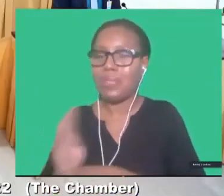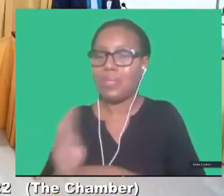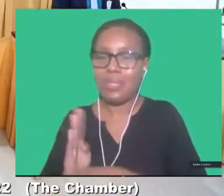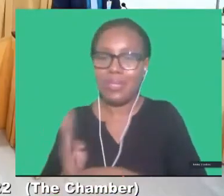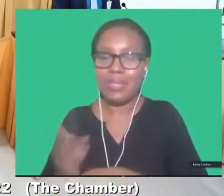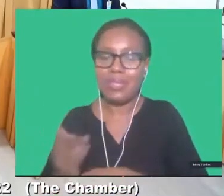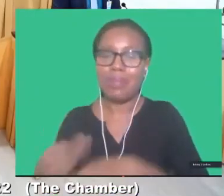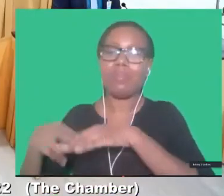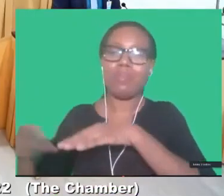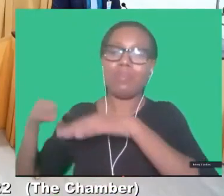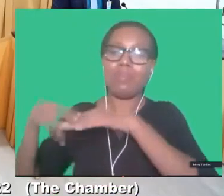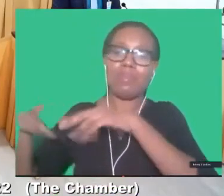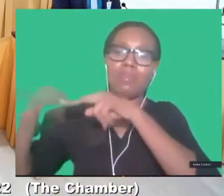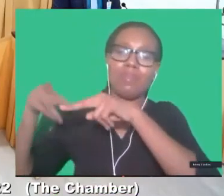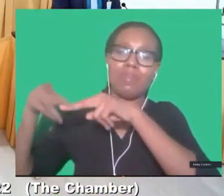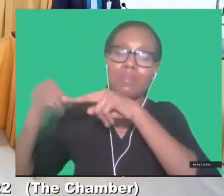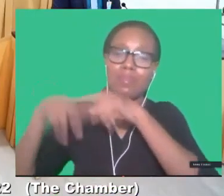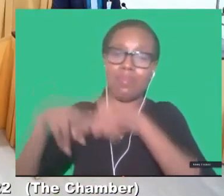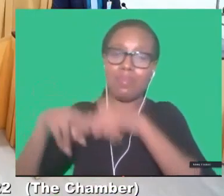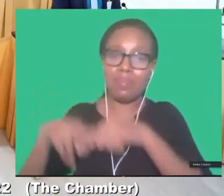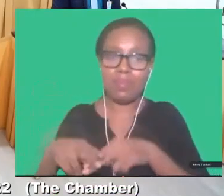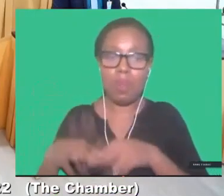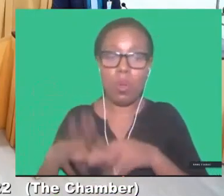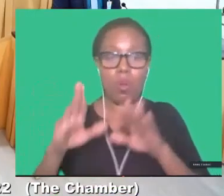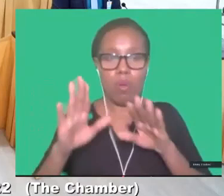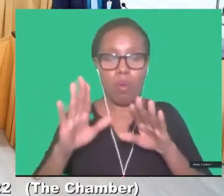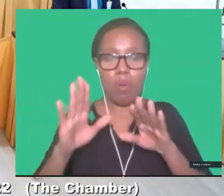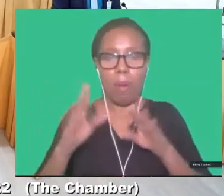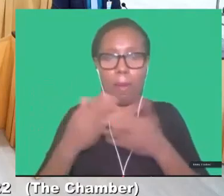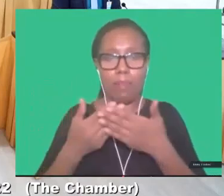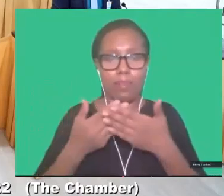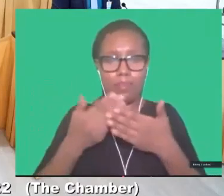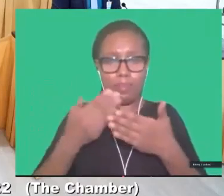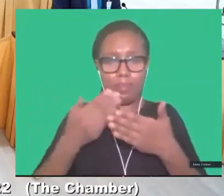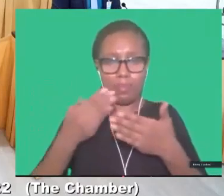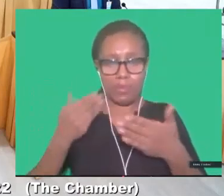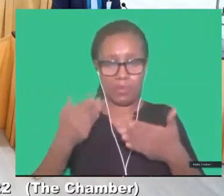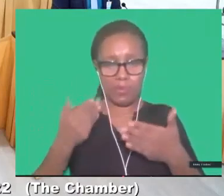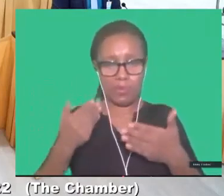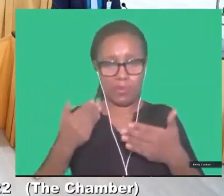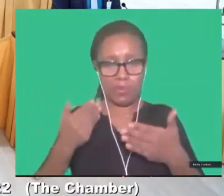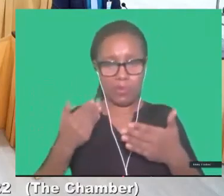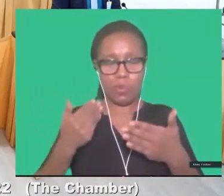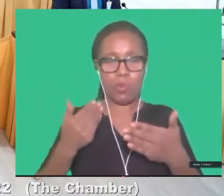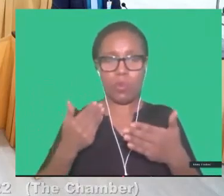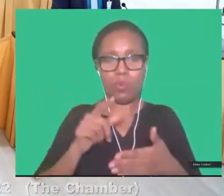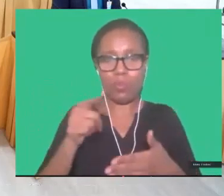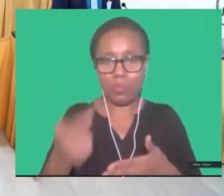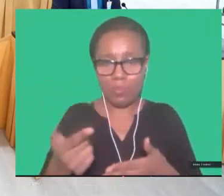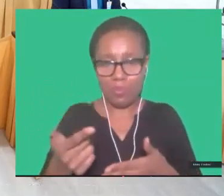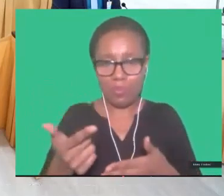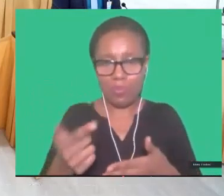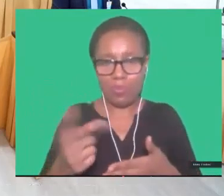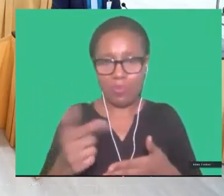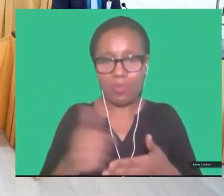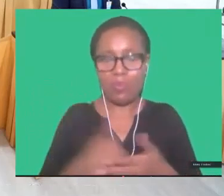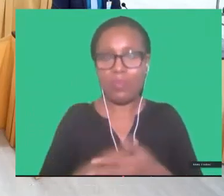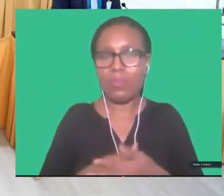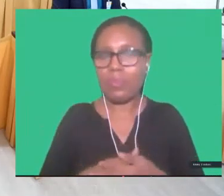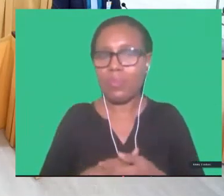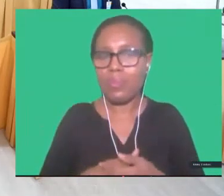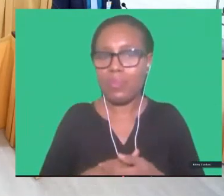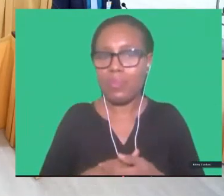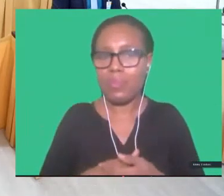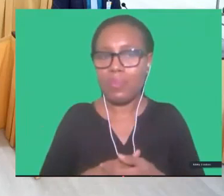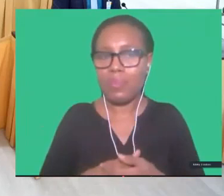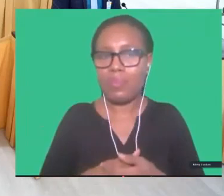Just before I turn you over to the acting registrar, honorable member, just to let you know that your primary fare can be allayed, and you would know that one of